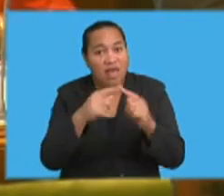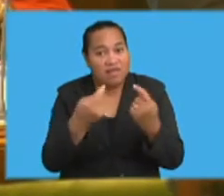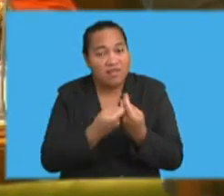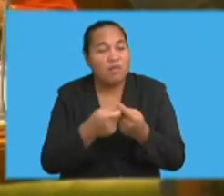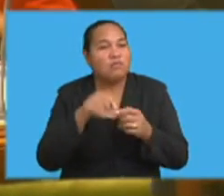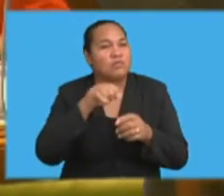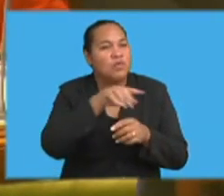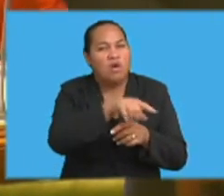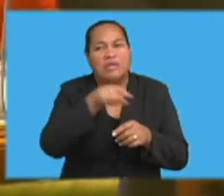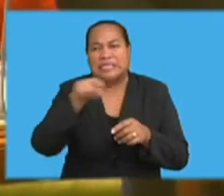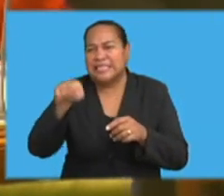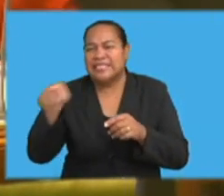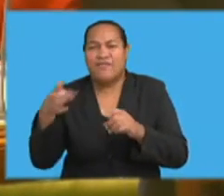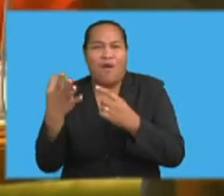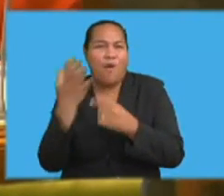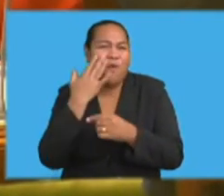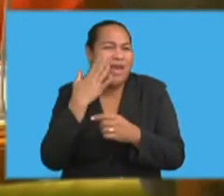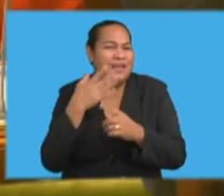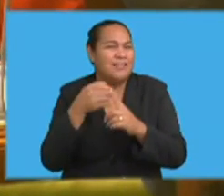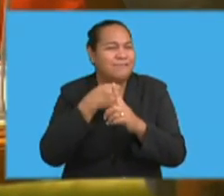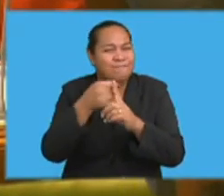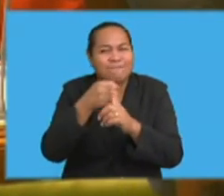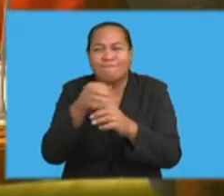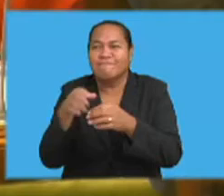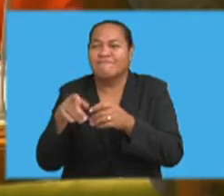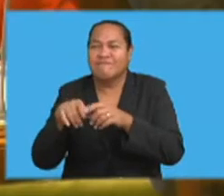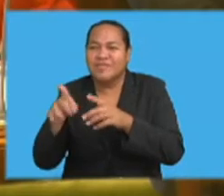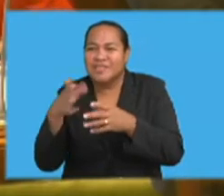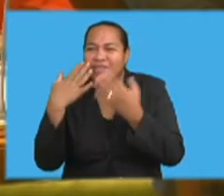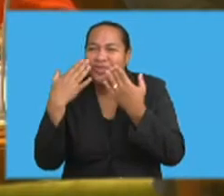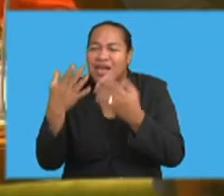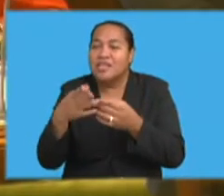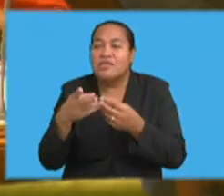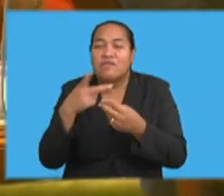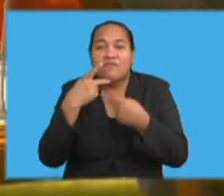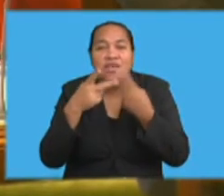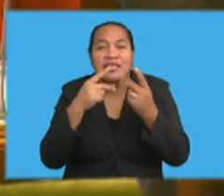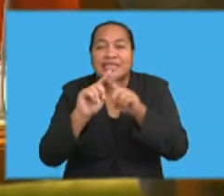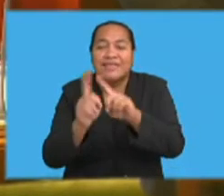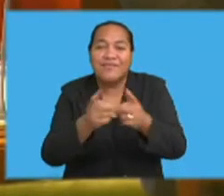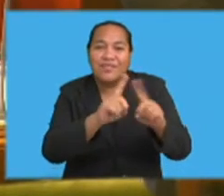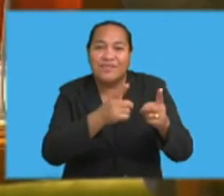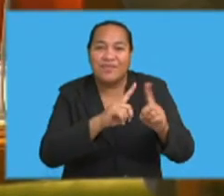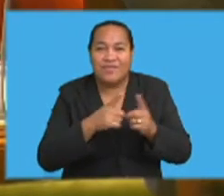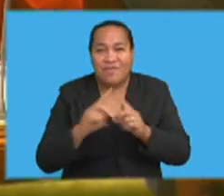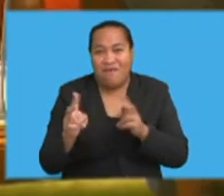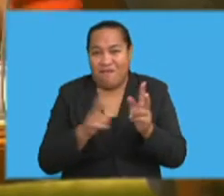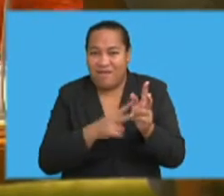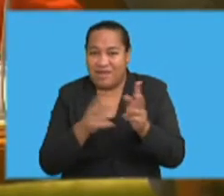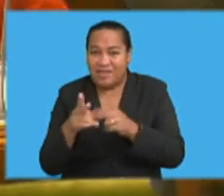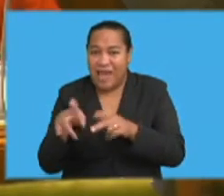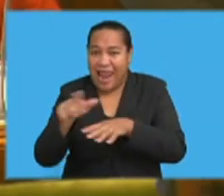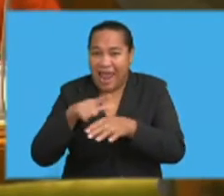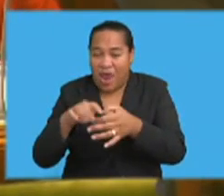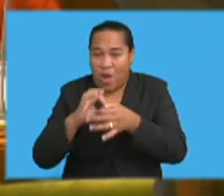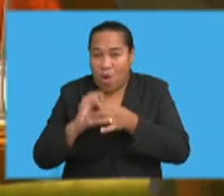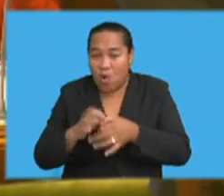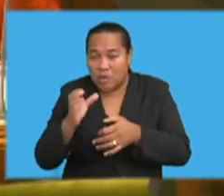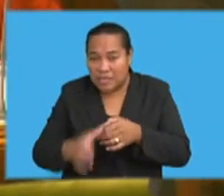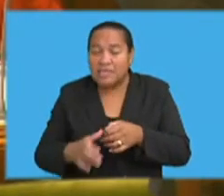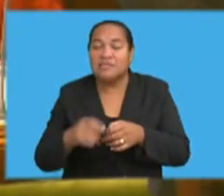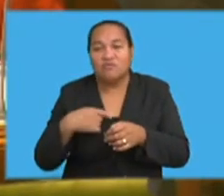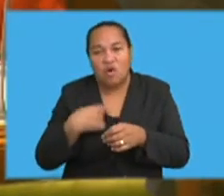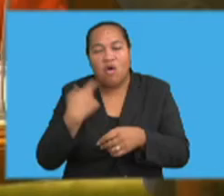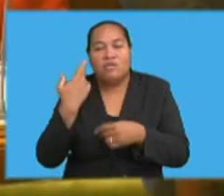awareness consultations, 23 landowners revisitations, and 5 roadshows. The consultation is an integral